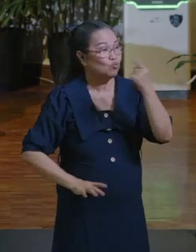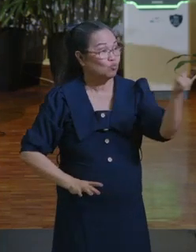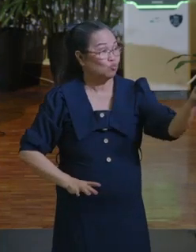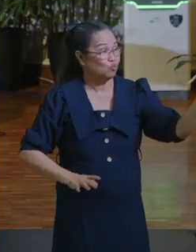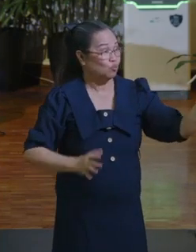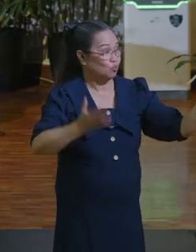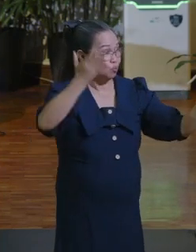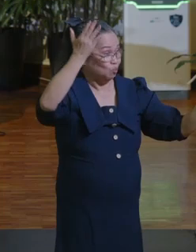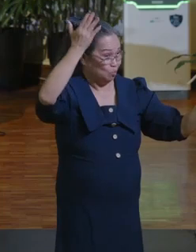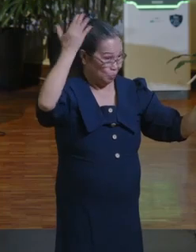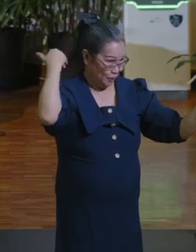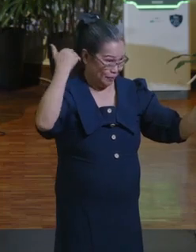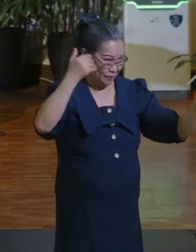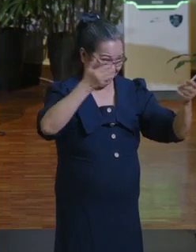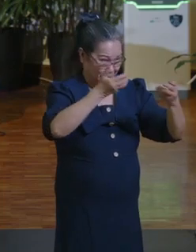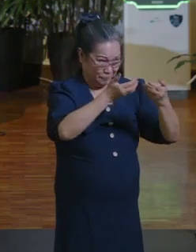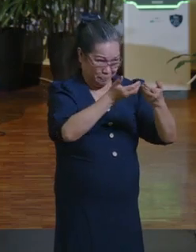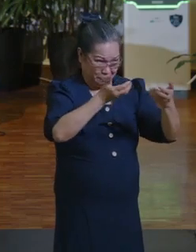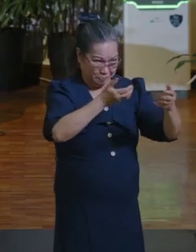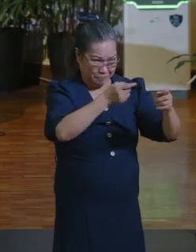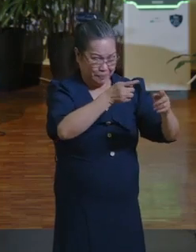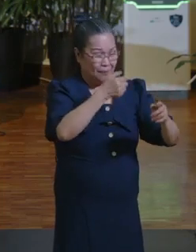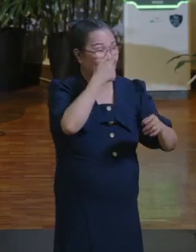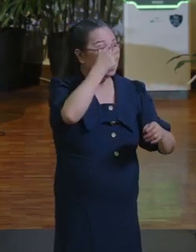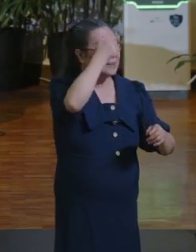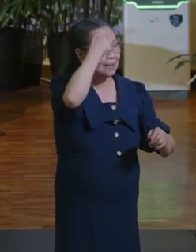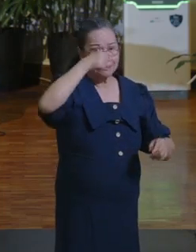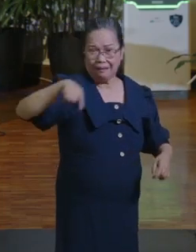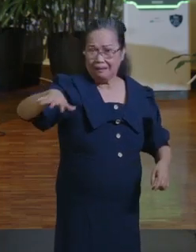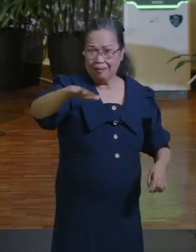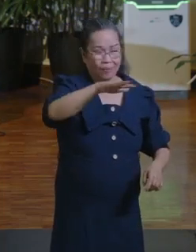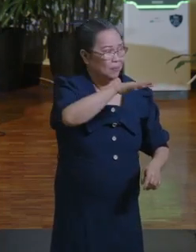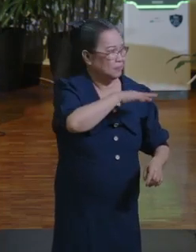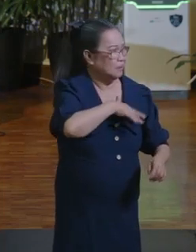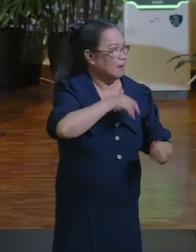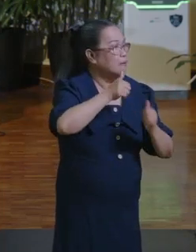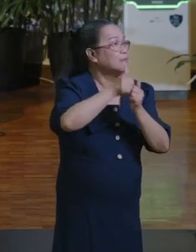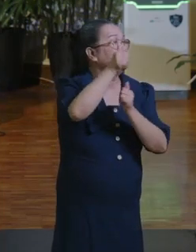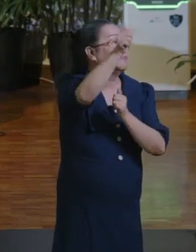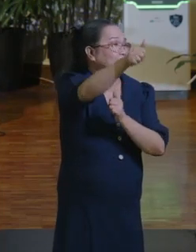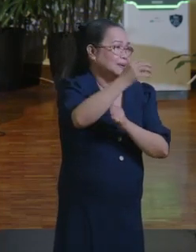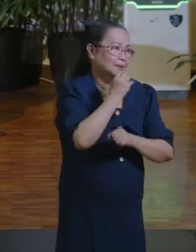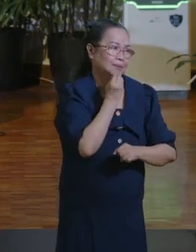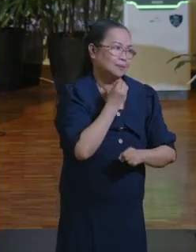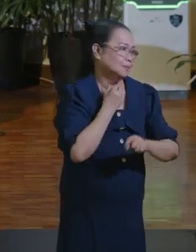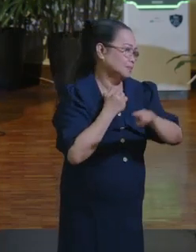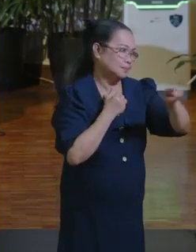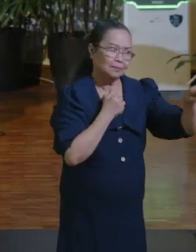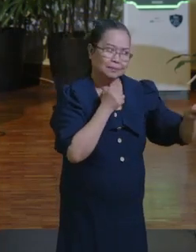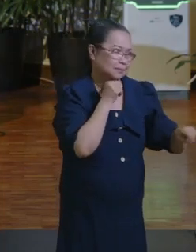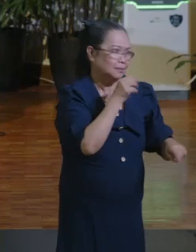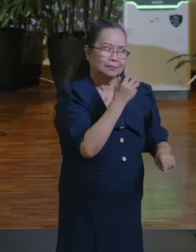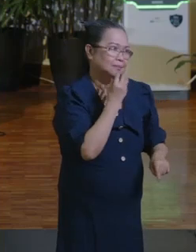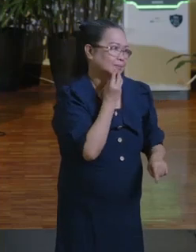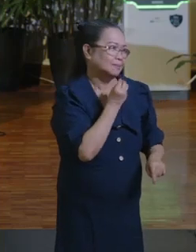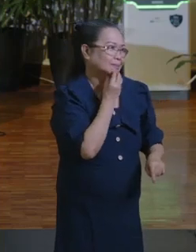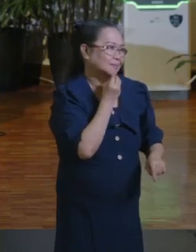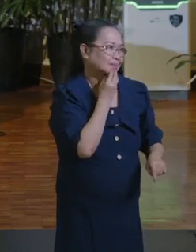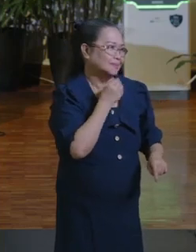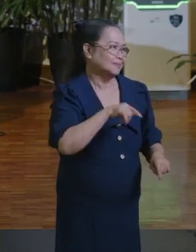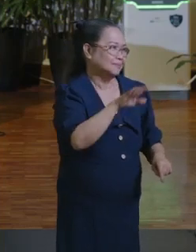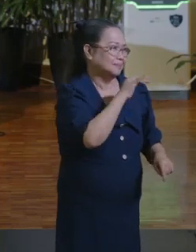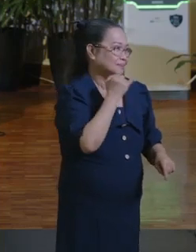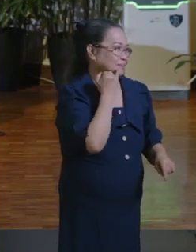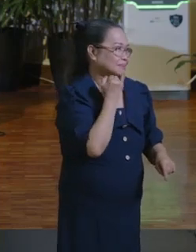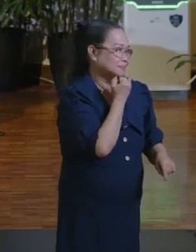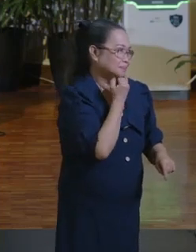once far off, mga Gentiles, tayo po yun, malayo tayo sa Israel no? Once far